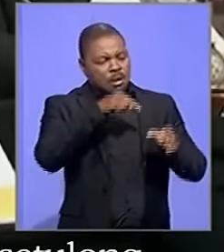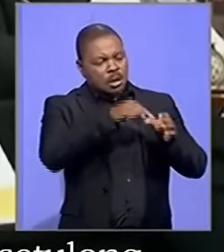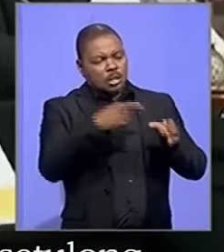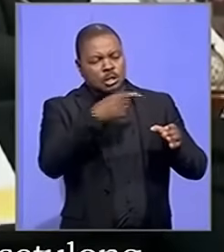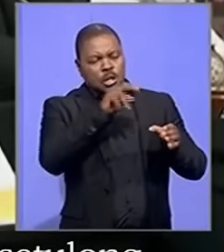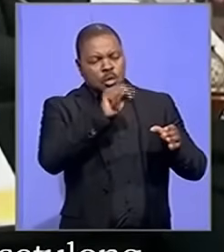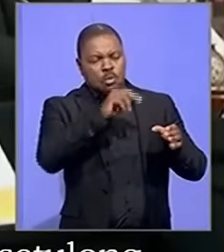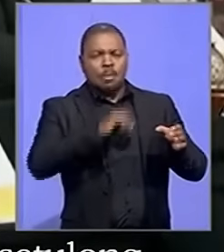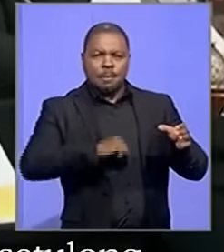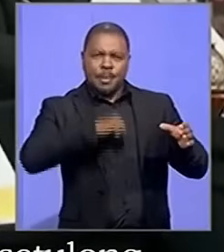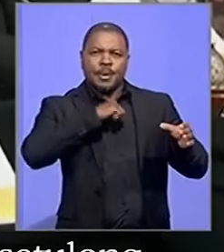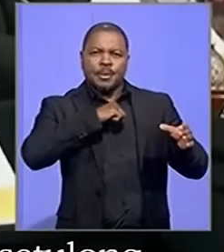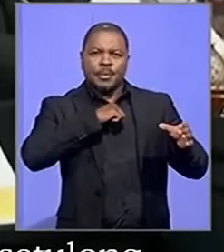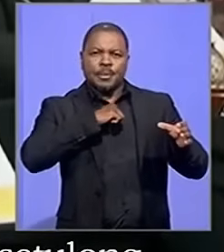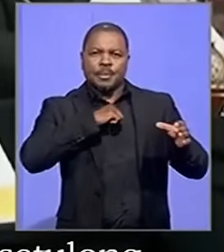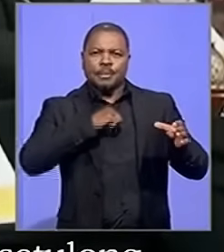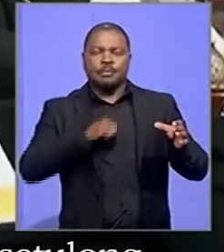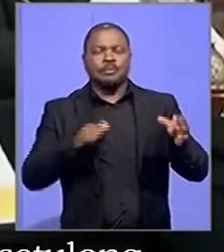GNU.